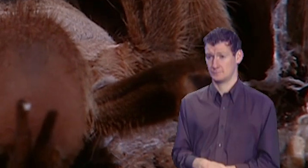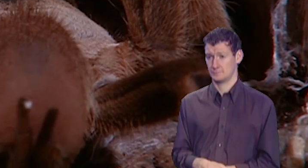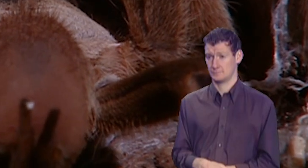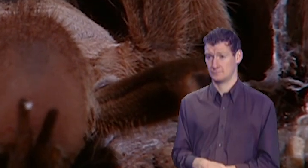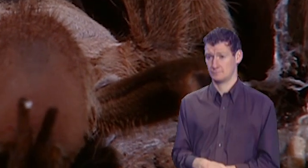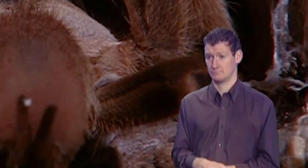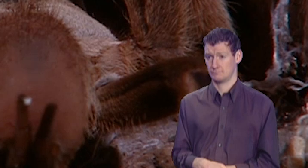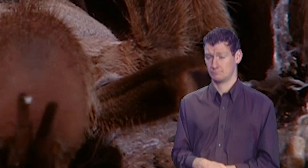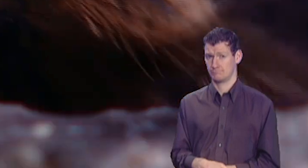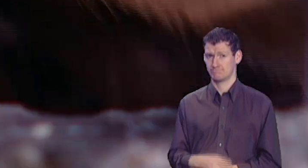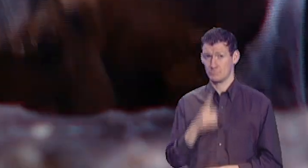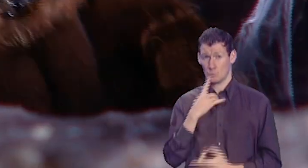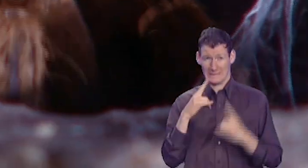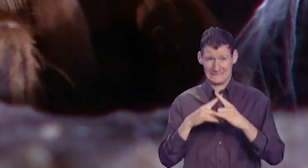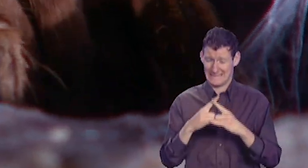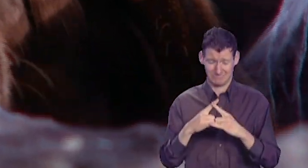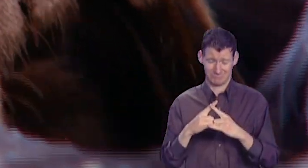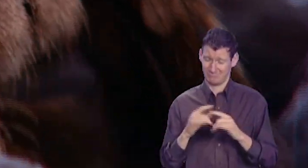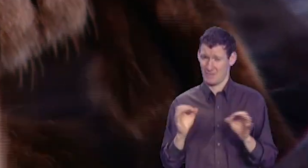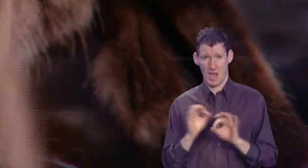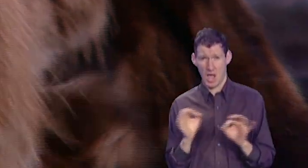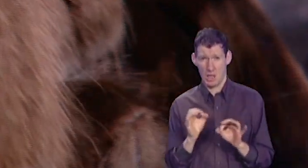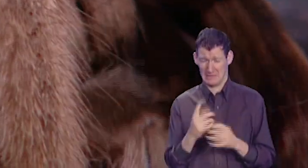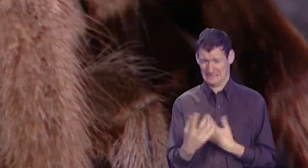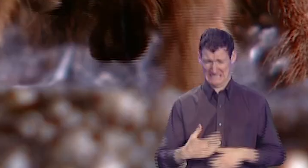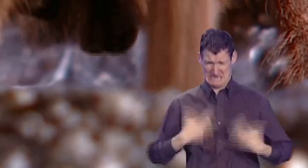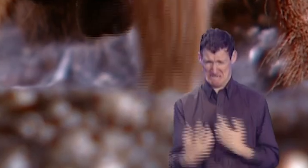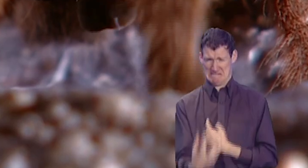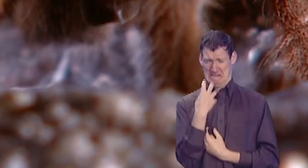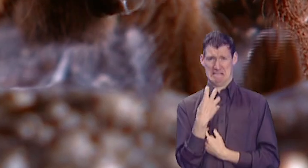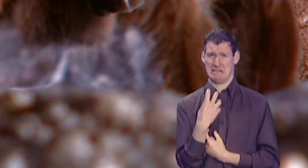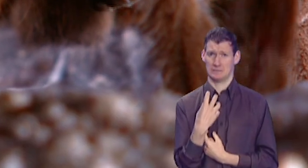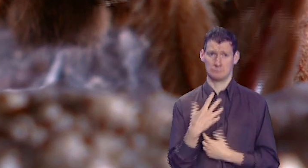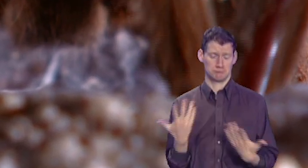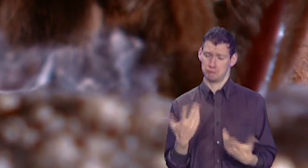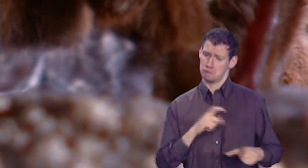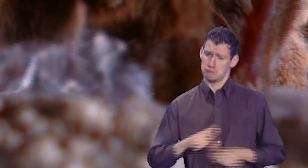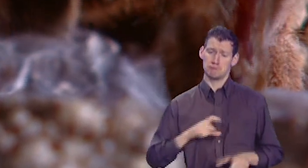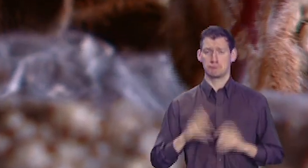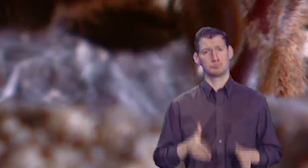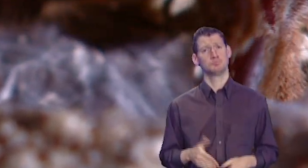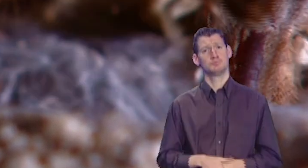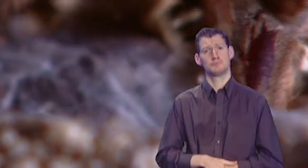He is programmed to mate and nothing, not even her dangerously bad temper, holds him back.